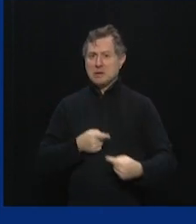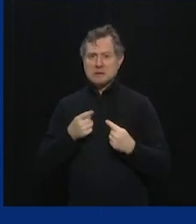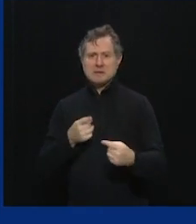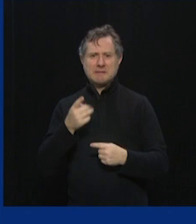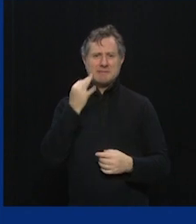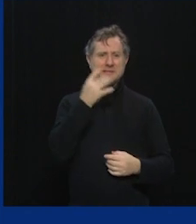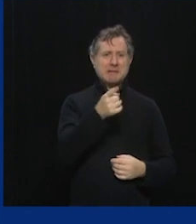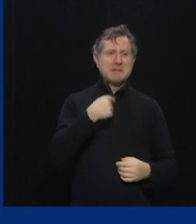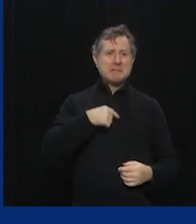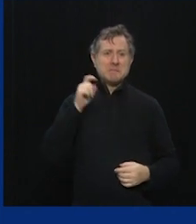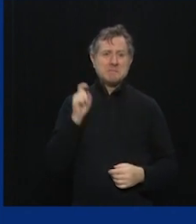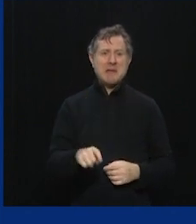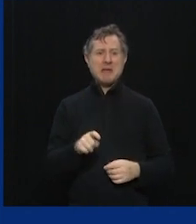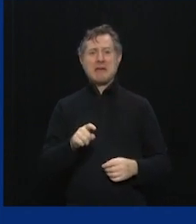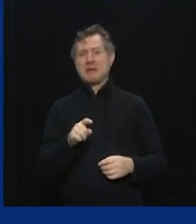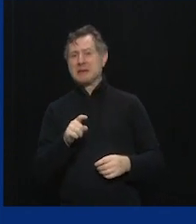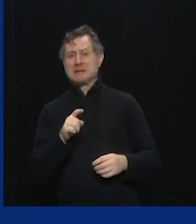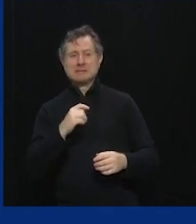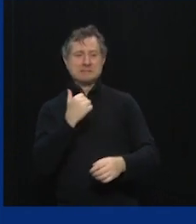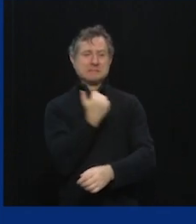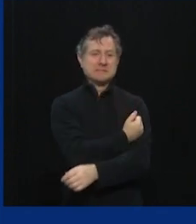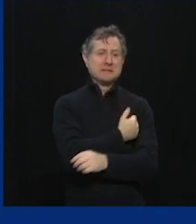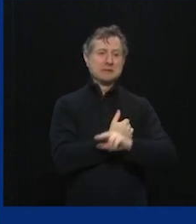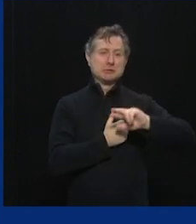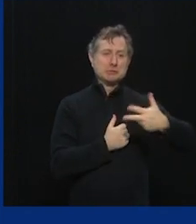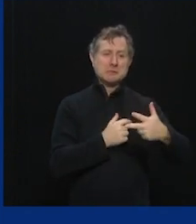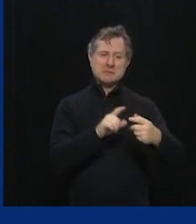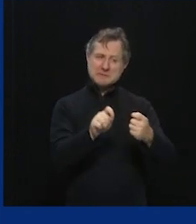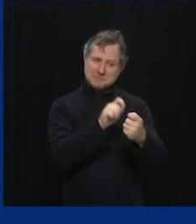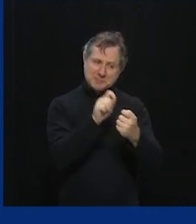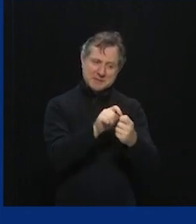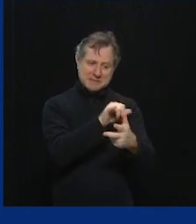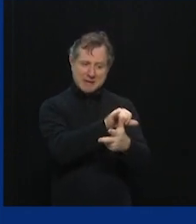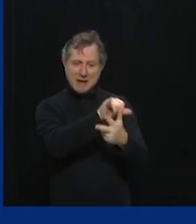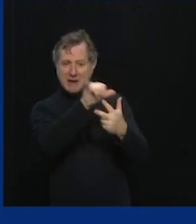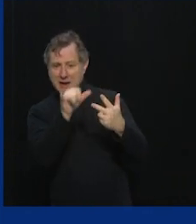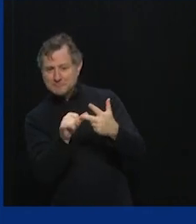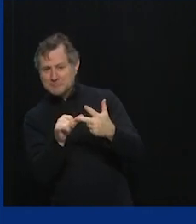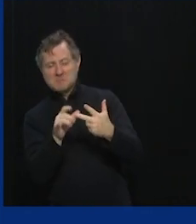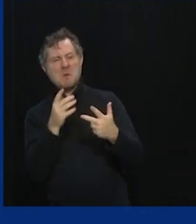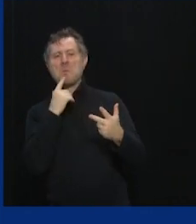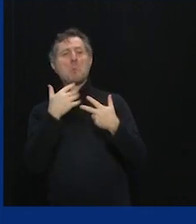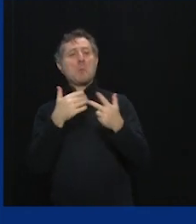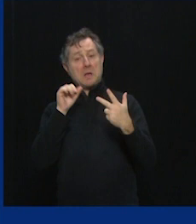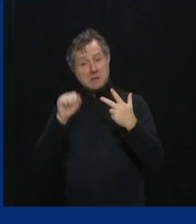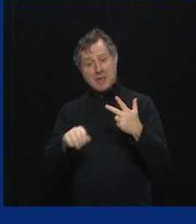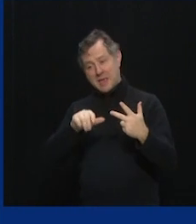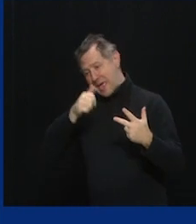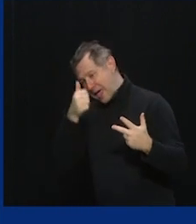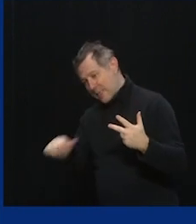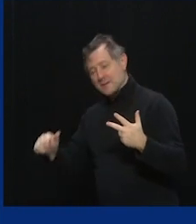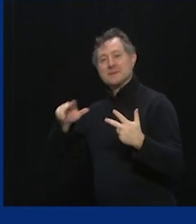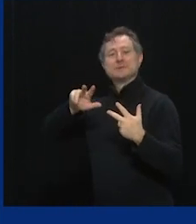be up to the experts. We're going to continue to be guided and driven by the experts who will tell us what is going to be available to the residents.